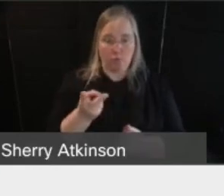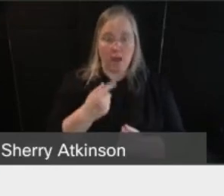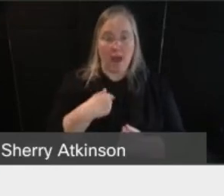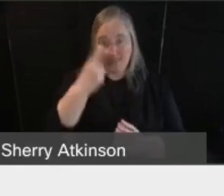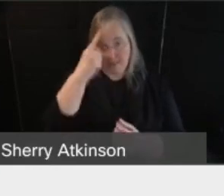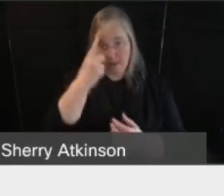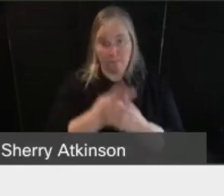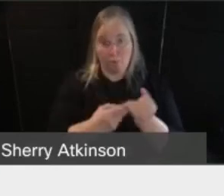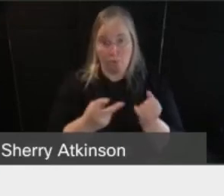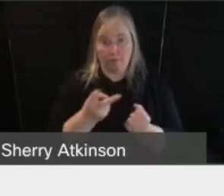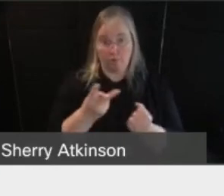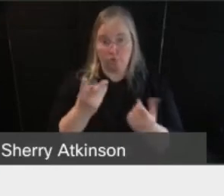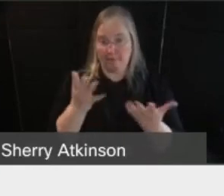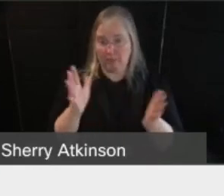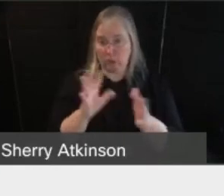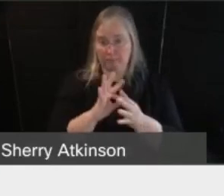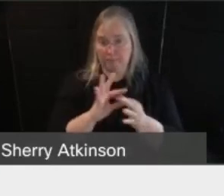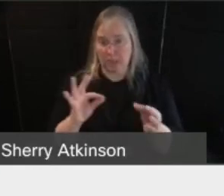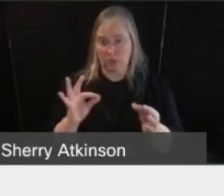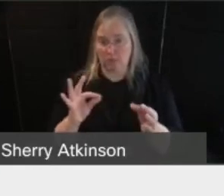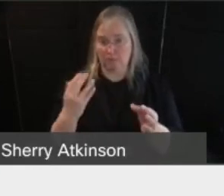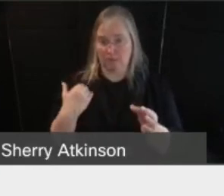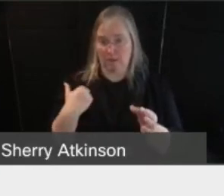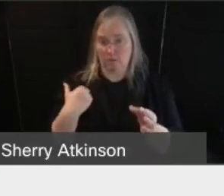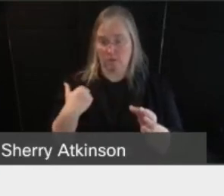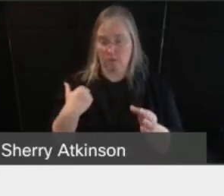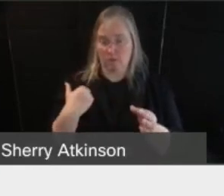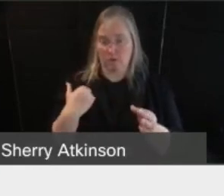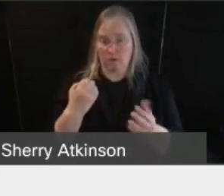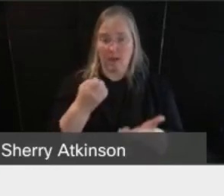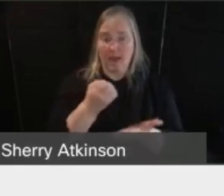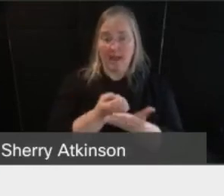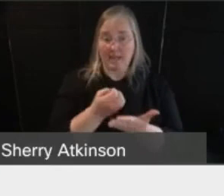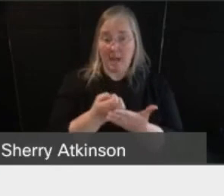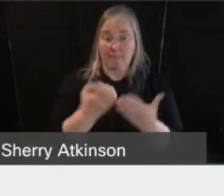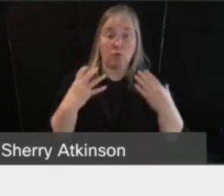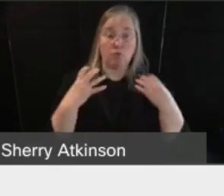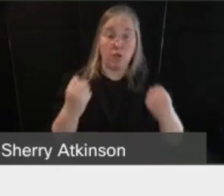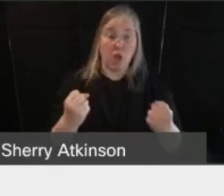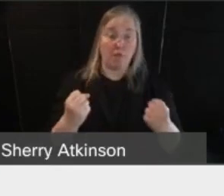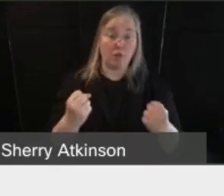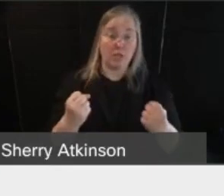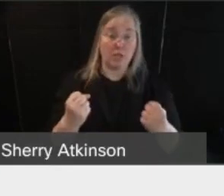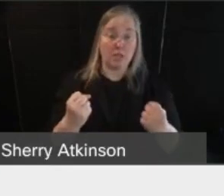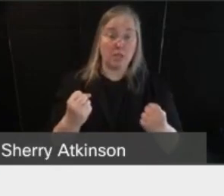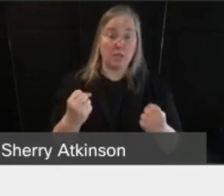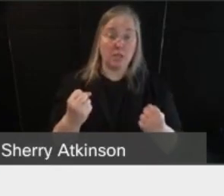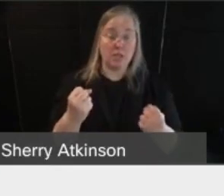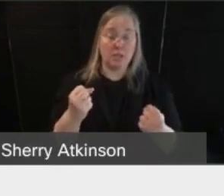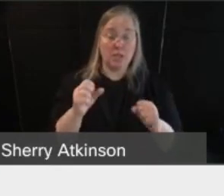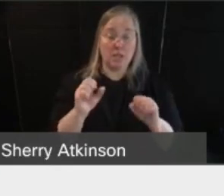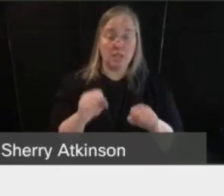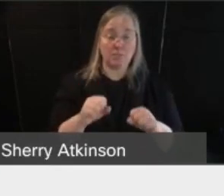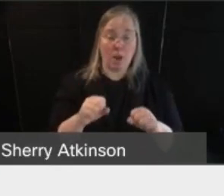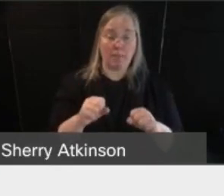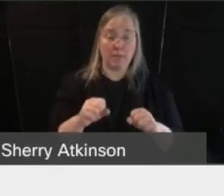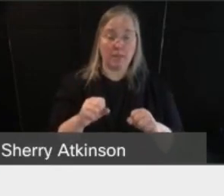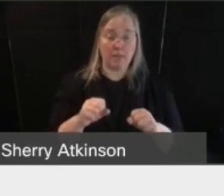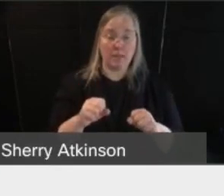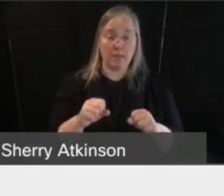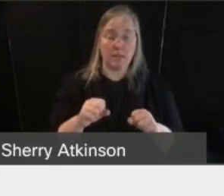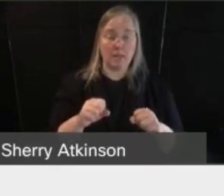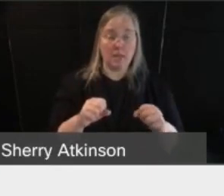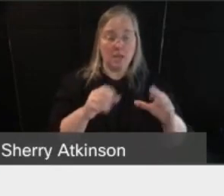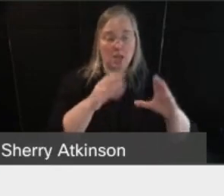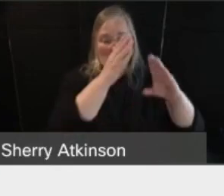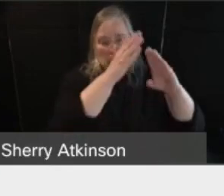kind of mentioned that the economic recovery probably largely is swash shape,